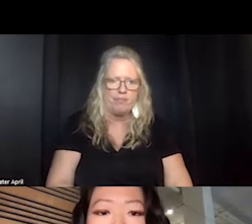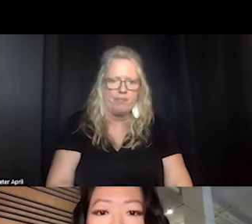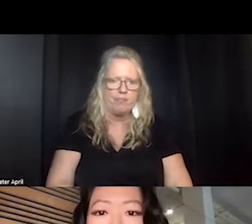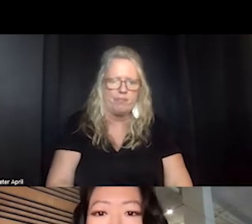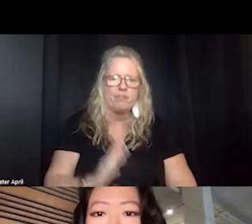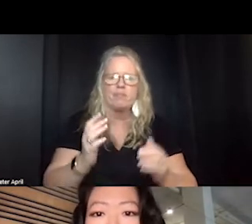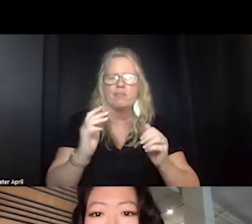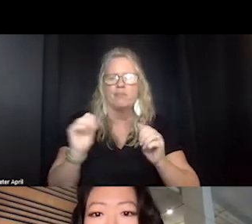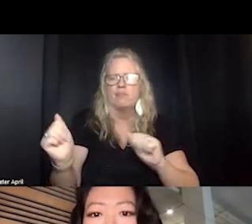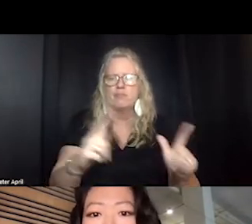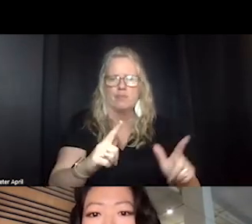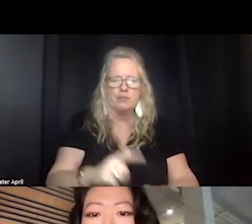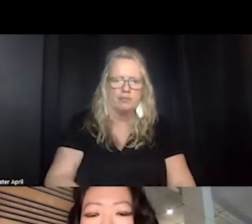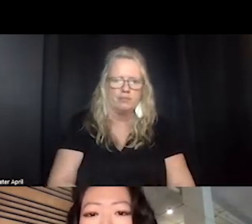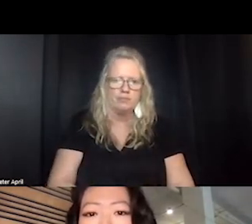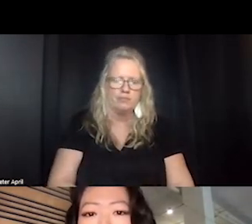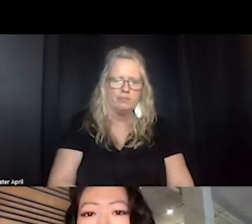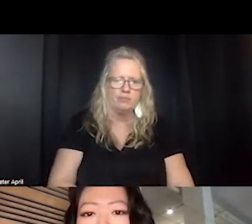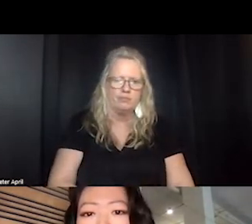The next slide.